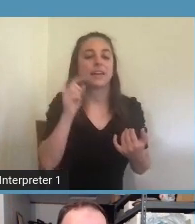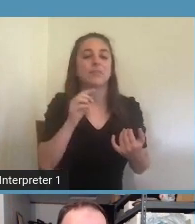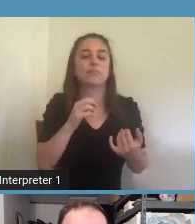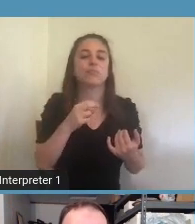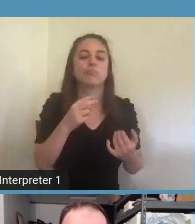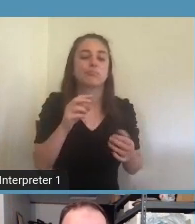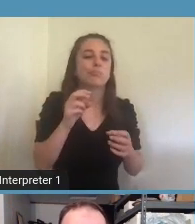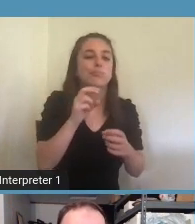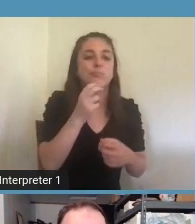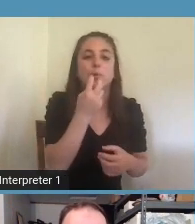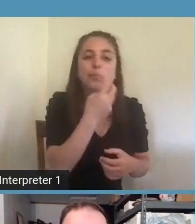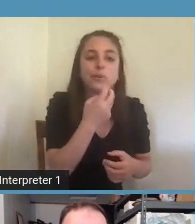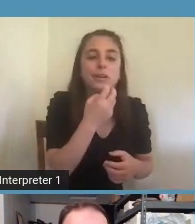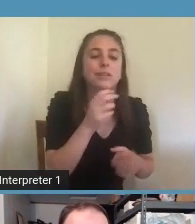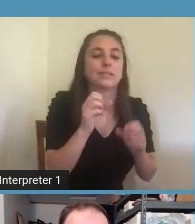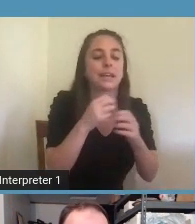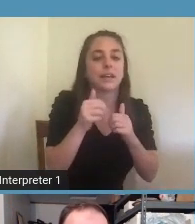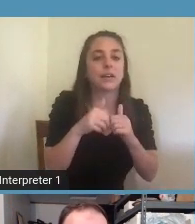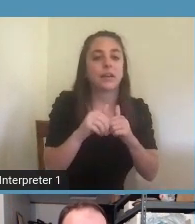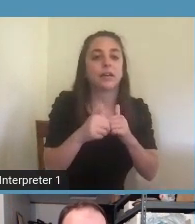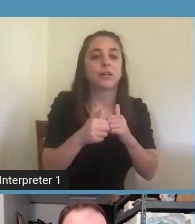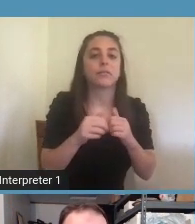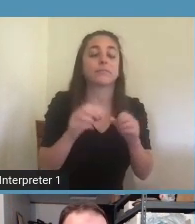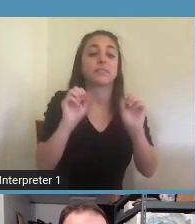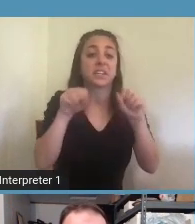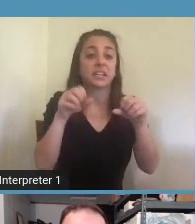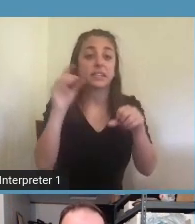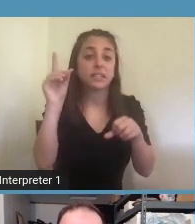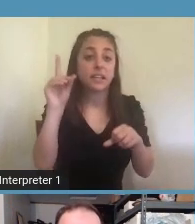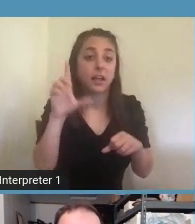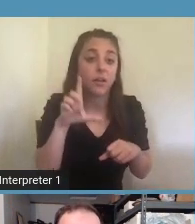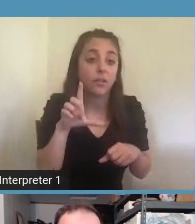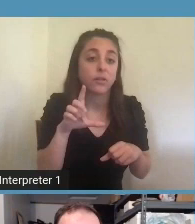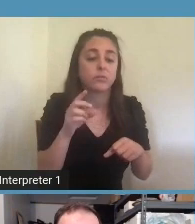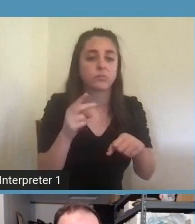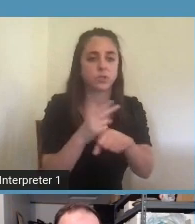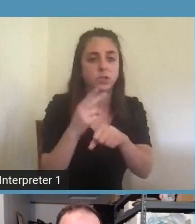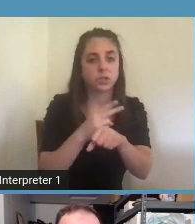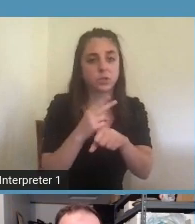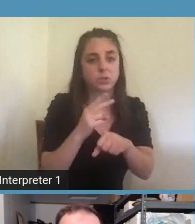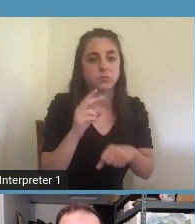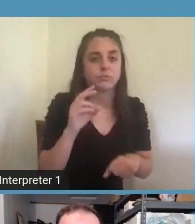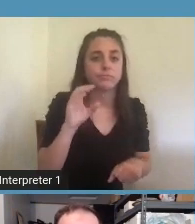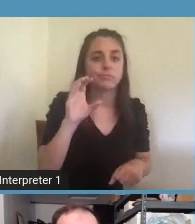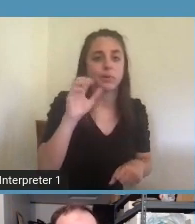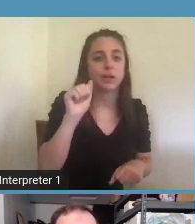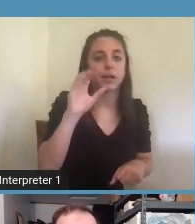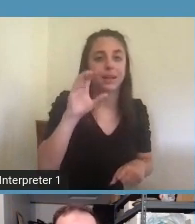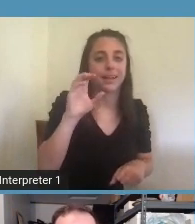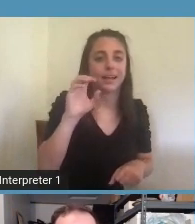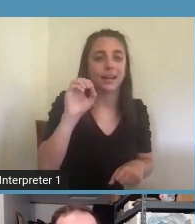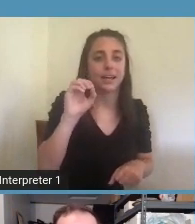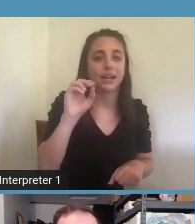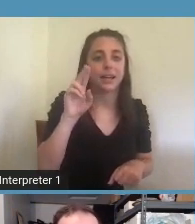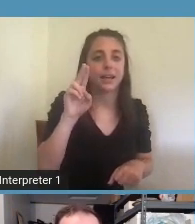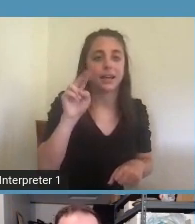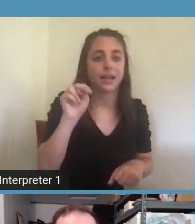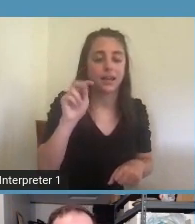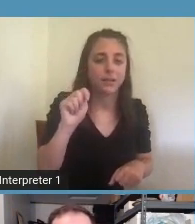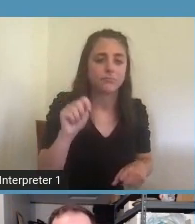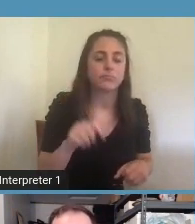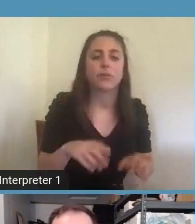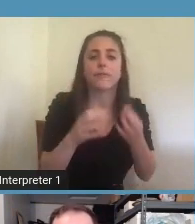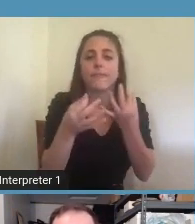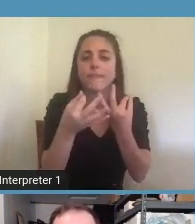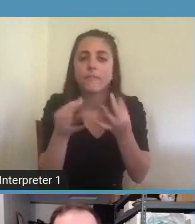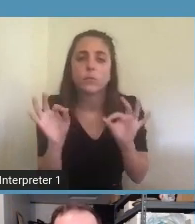to search for and download with an account all free, open source,